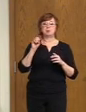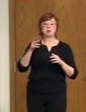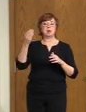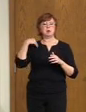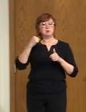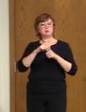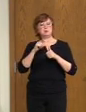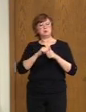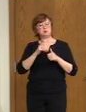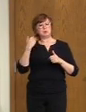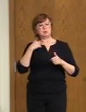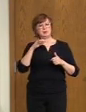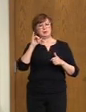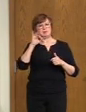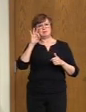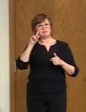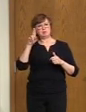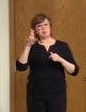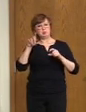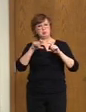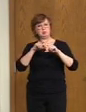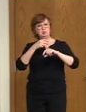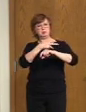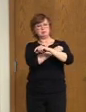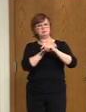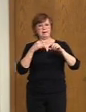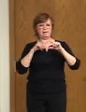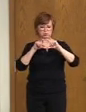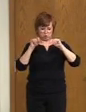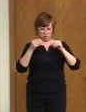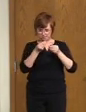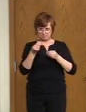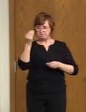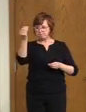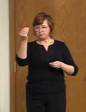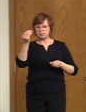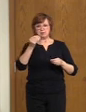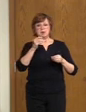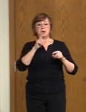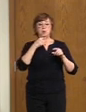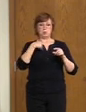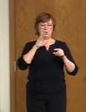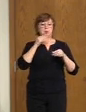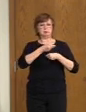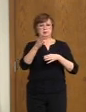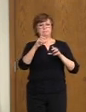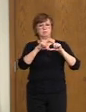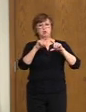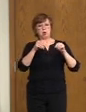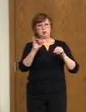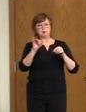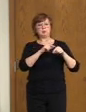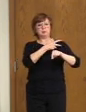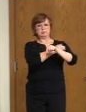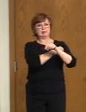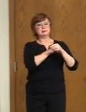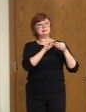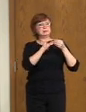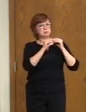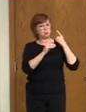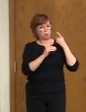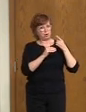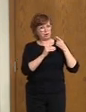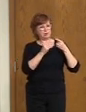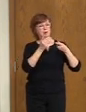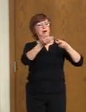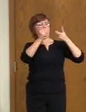given cards, and especially if it's a 2-dose vaccine, it's also a reminder to come for the second dose. So we are lucky in Saskatchewan to have